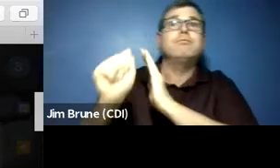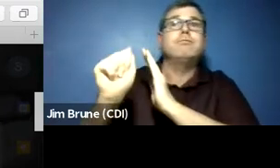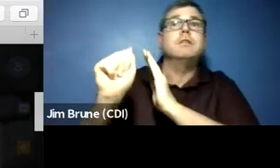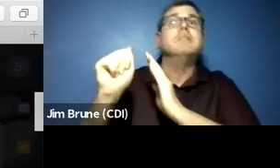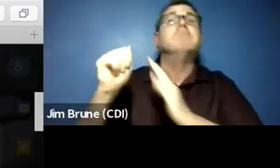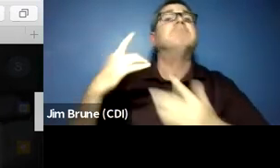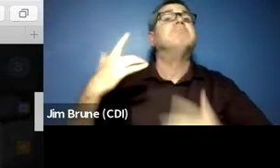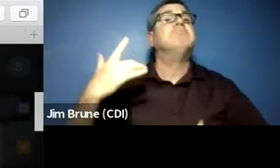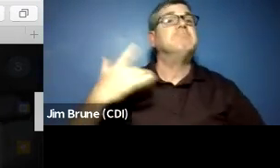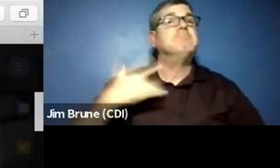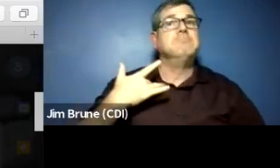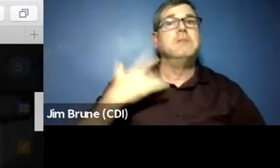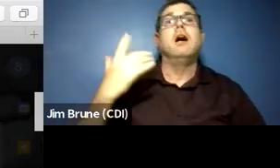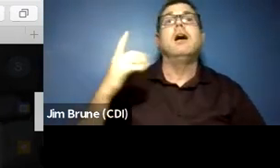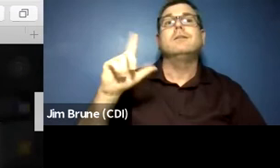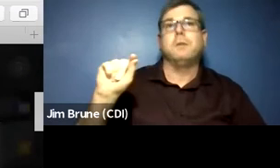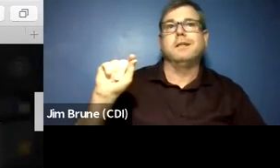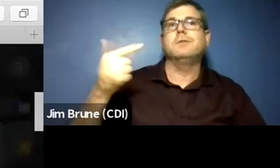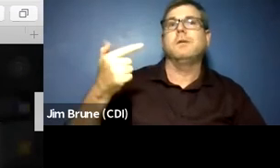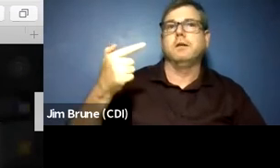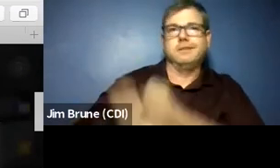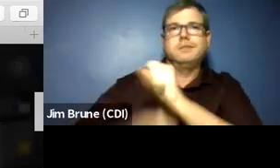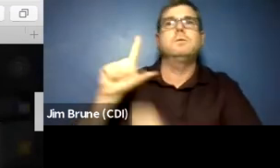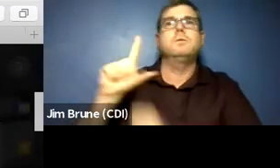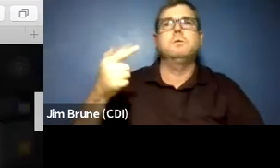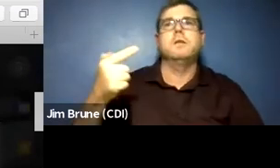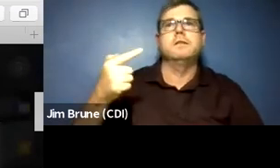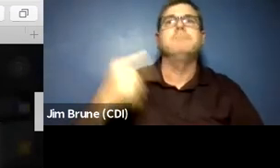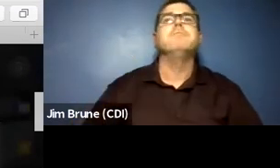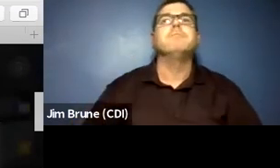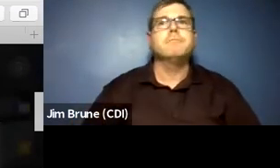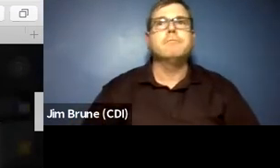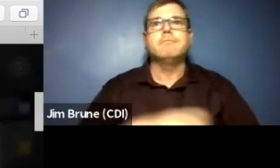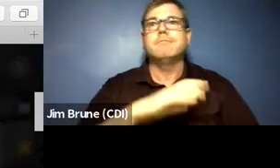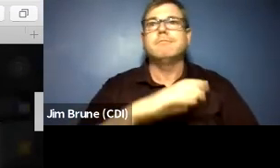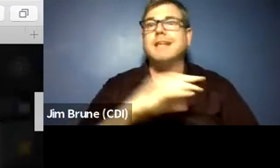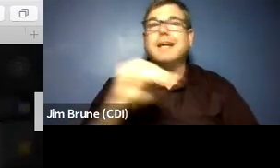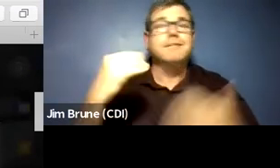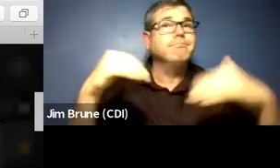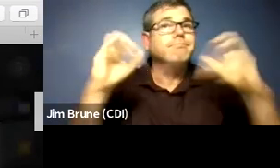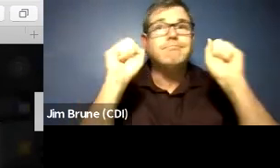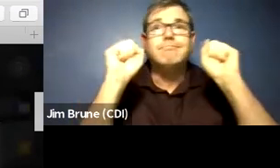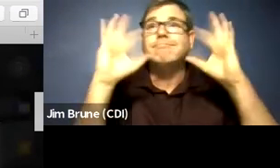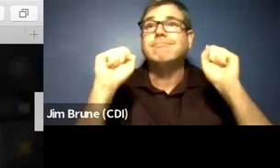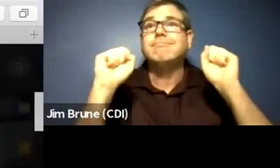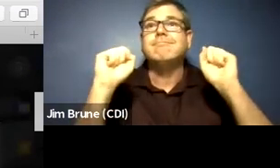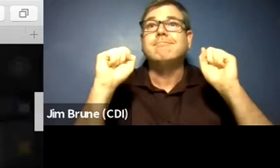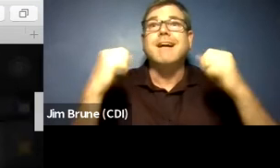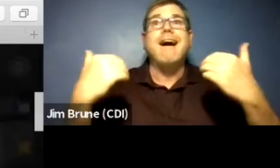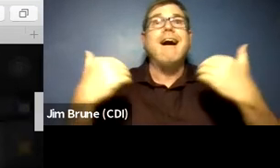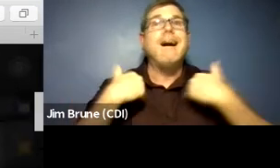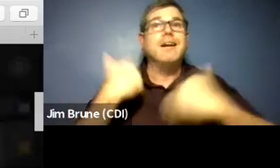And to our good fortune and amazement, we had a vaccine actually approved in December